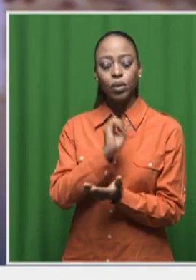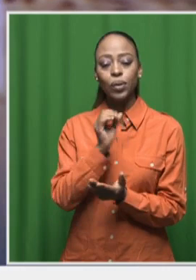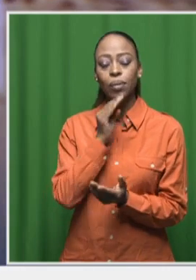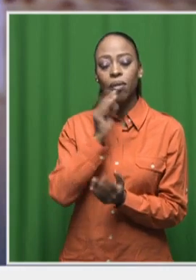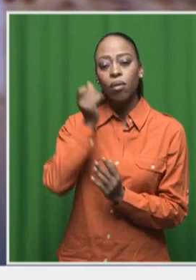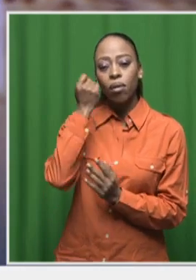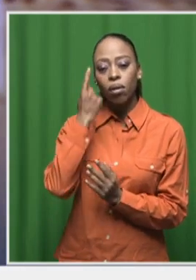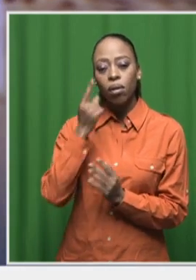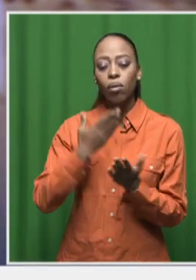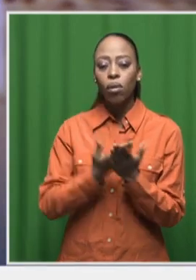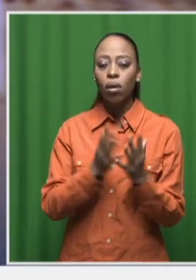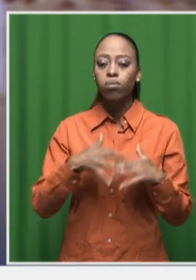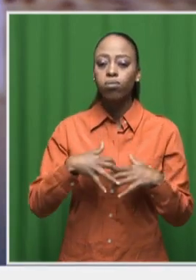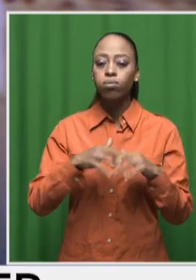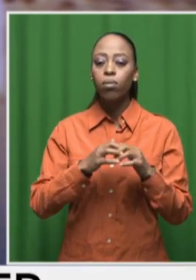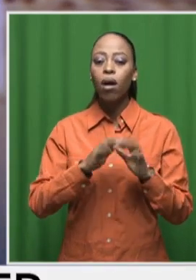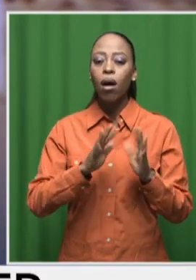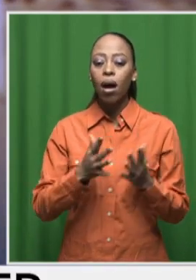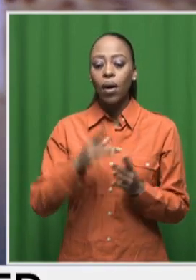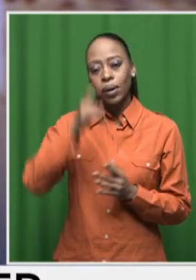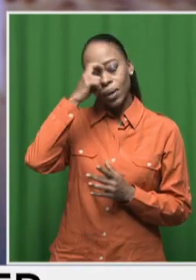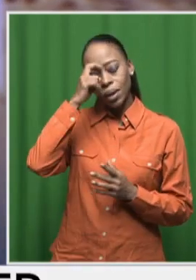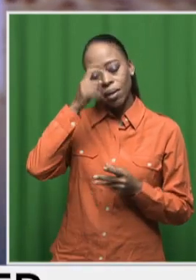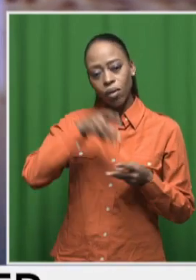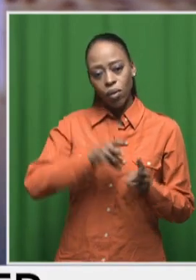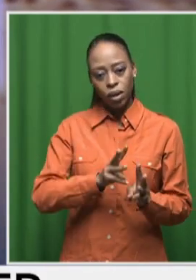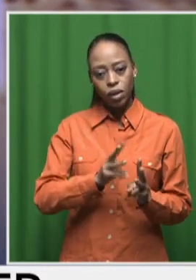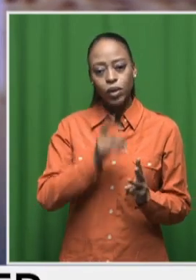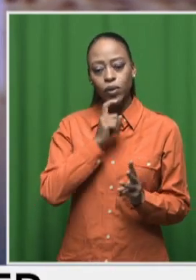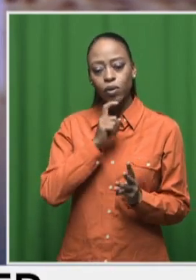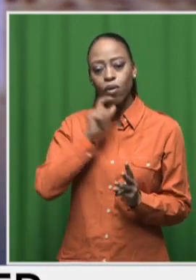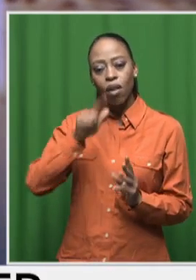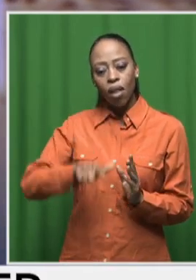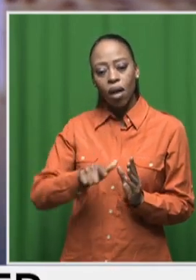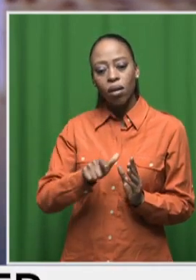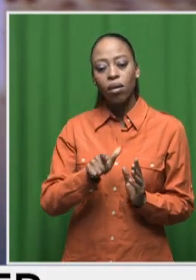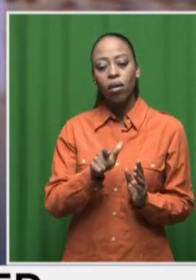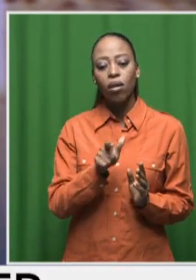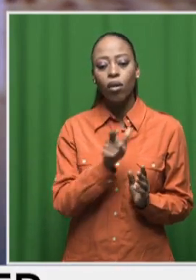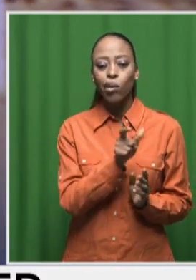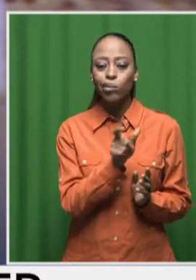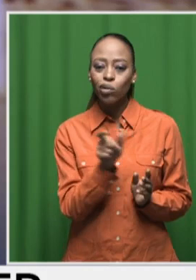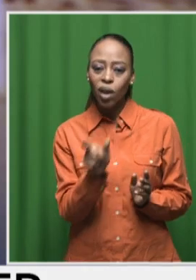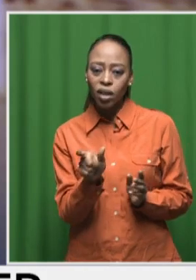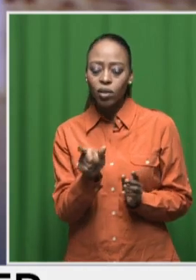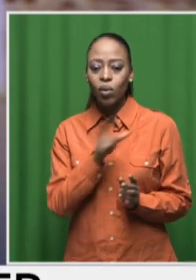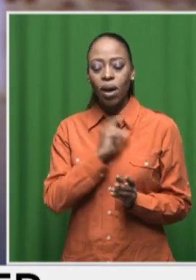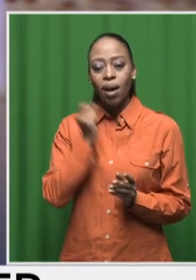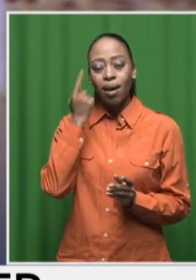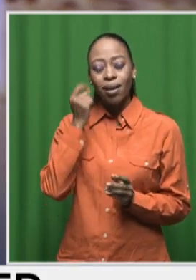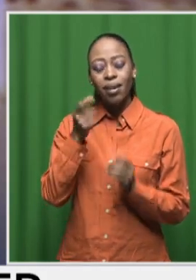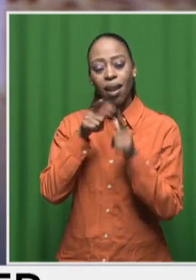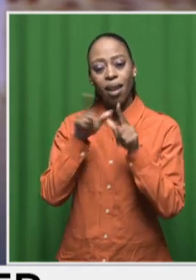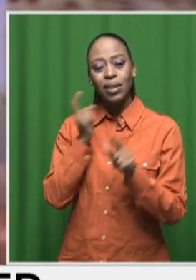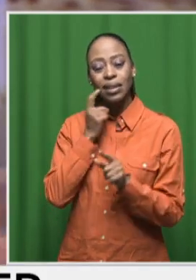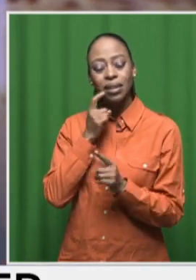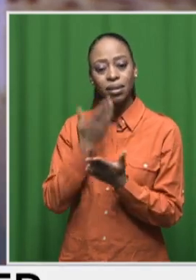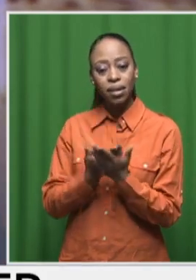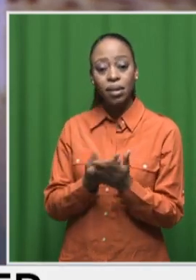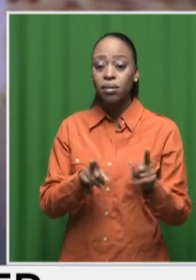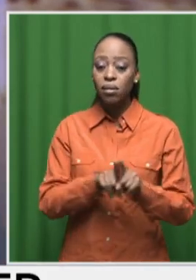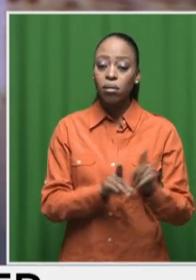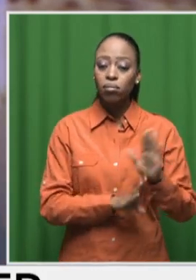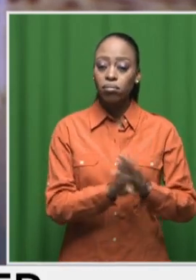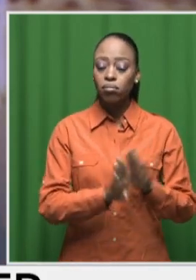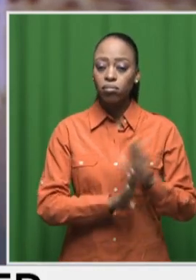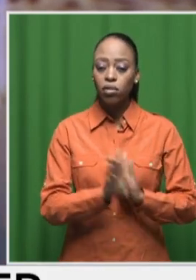understanding how we can create these very clever models that use less amount of text data to be able to understand language, and to develop the